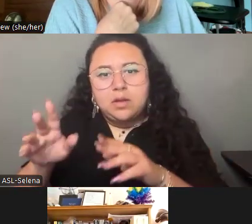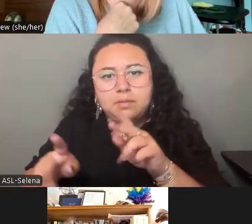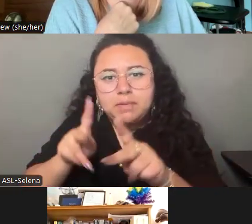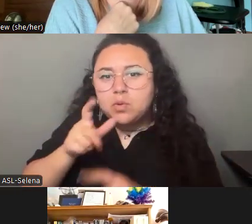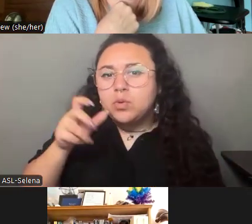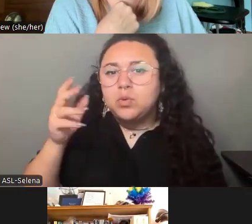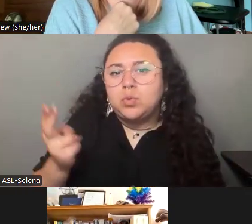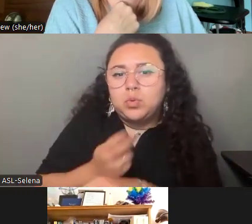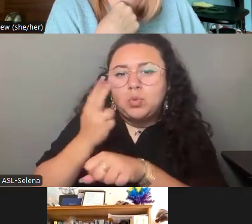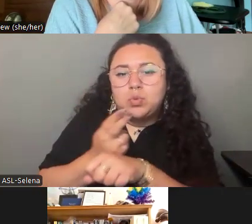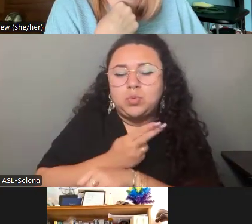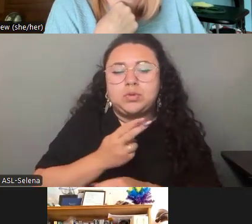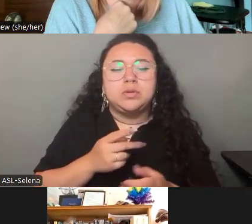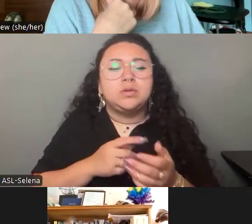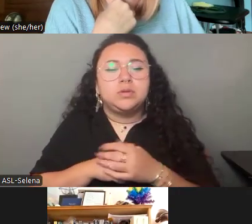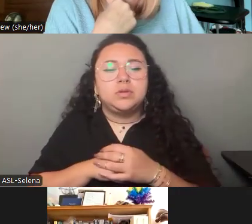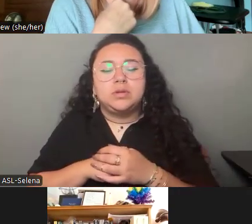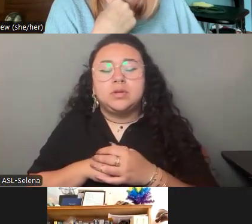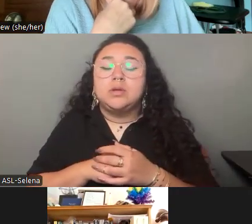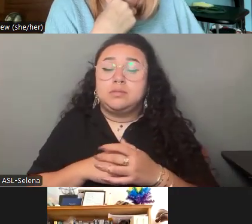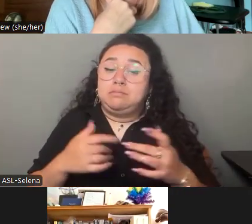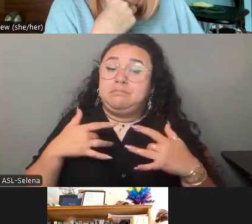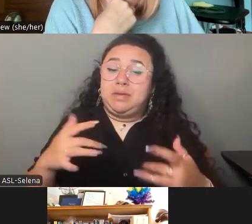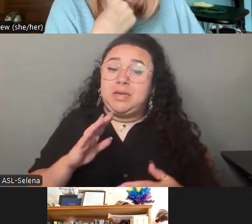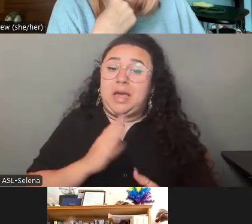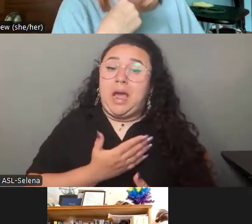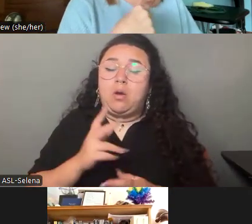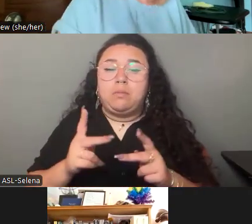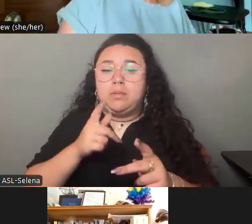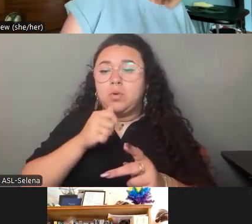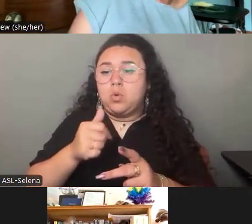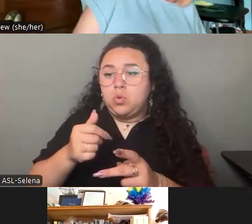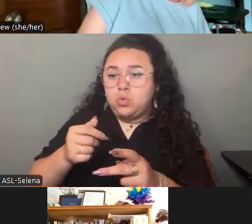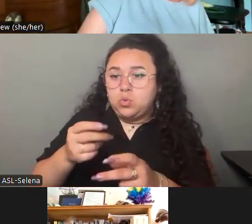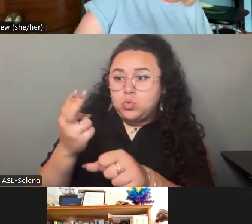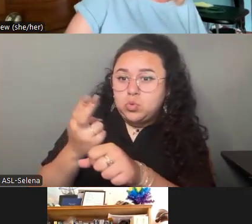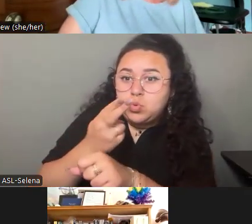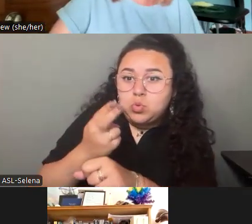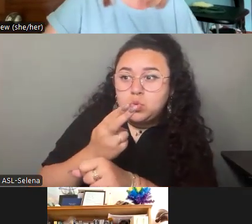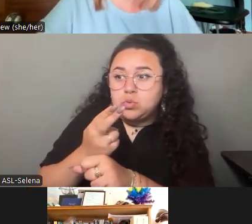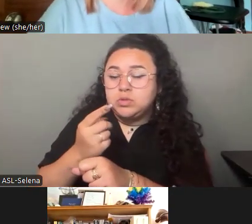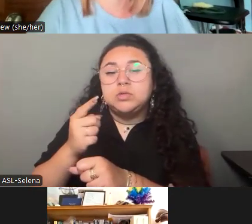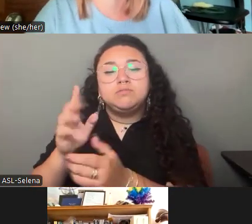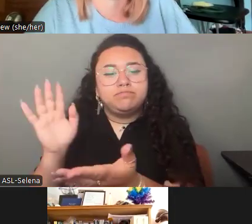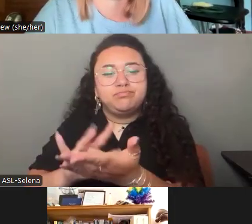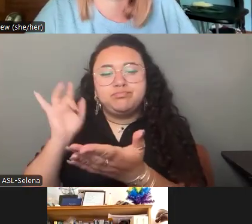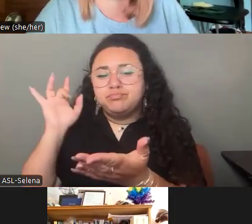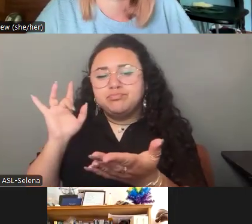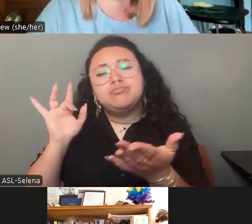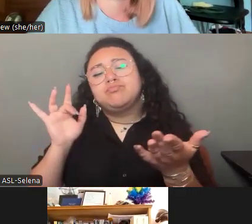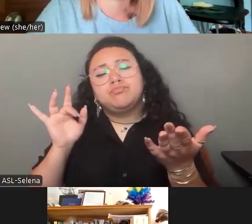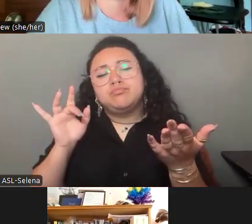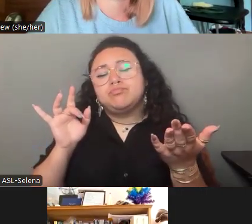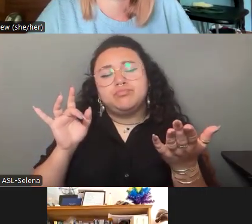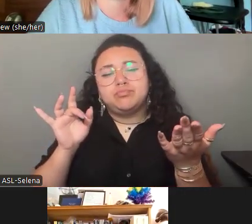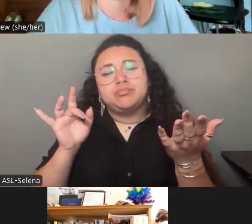are subjects. They are subjectified. They are made to bear the brunt of certain things rather